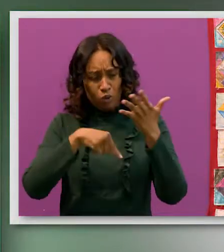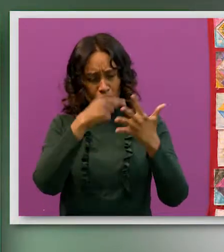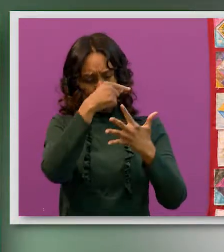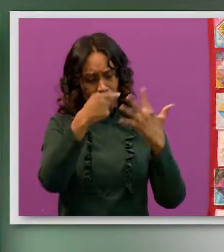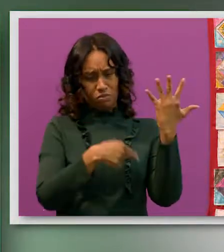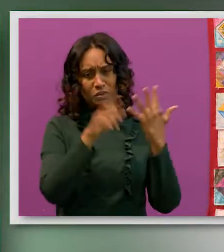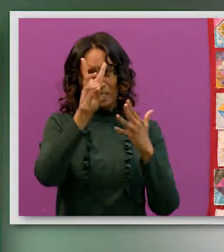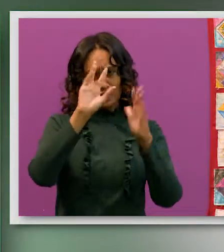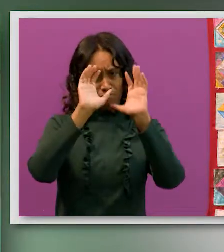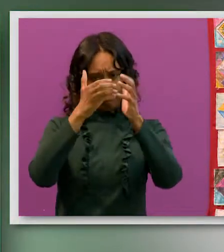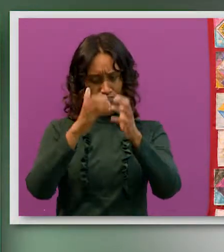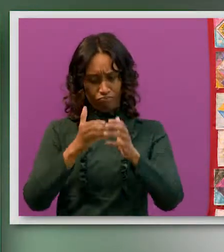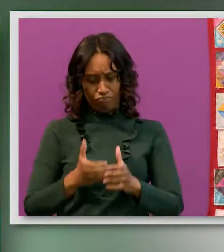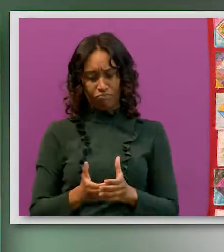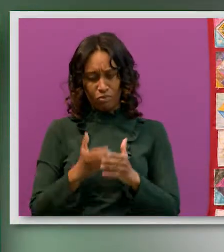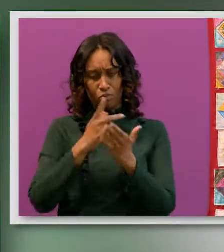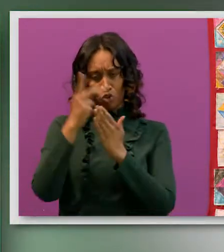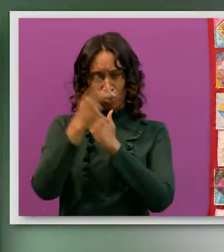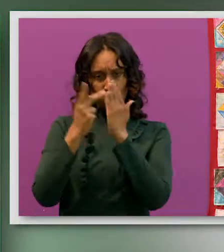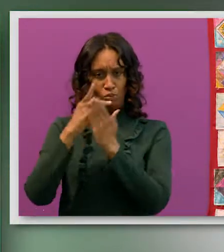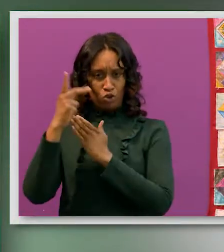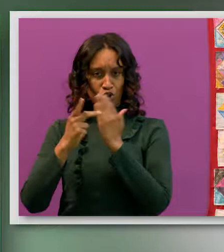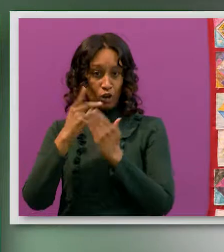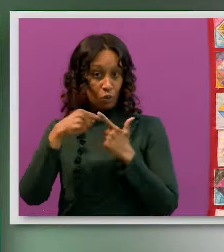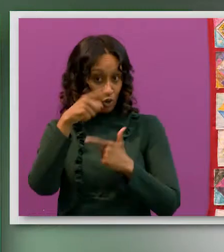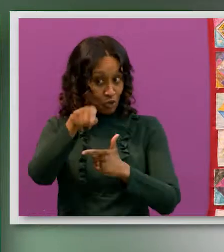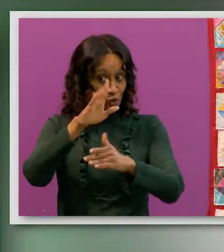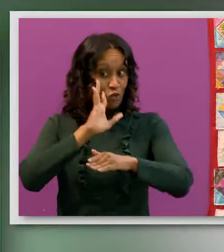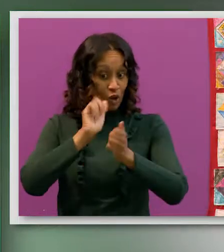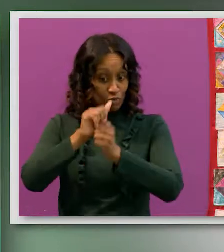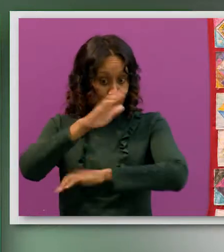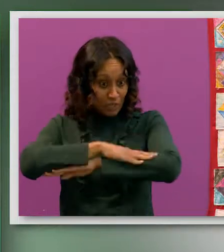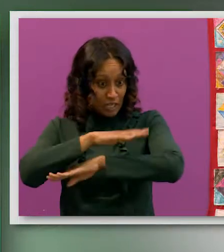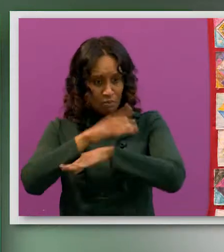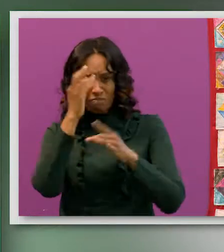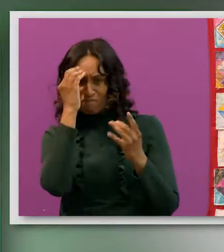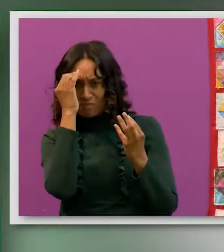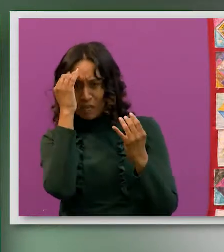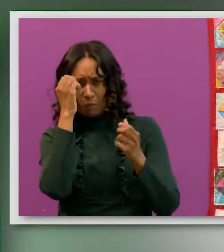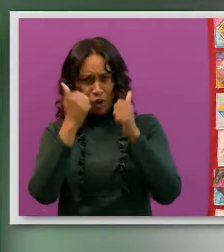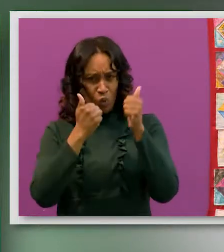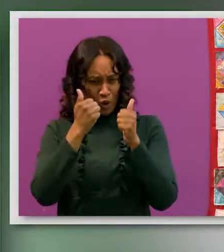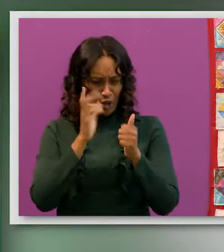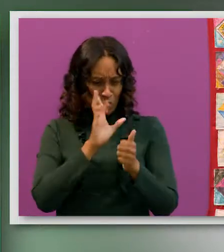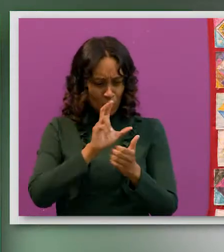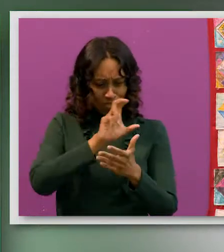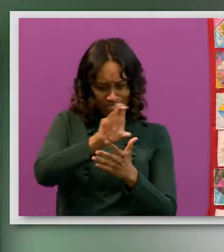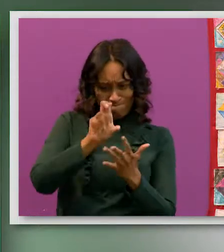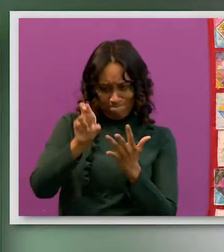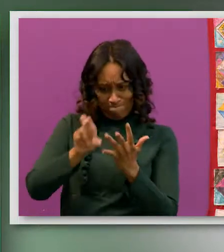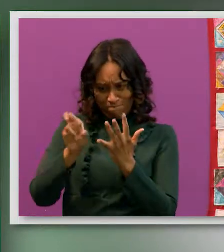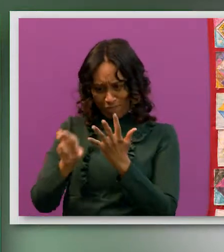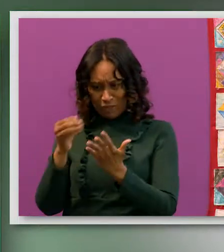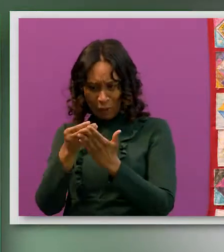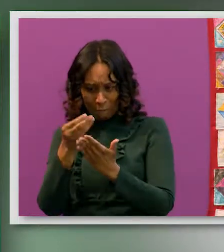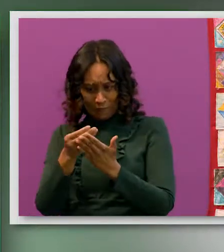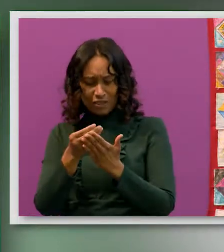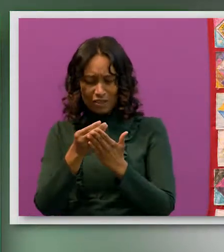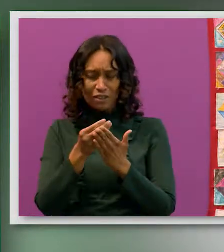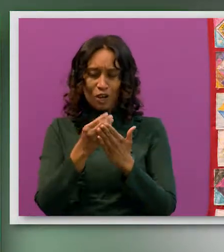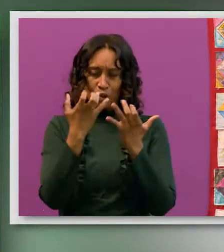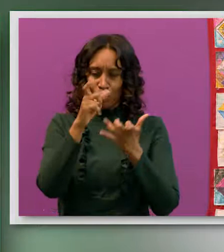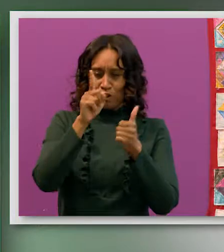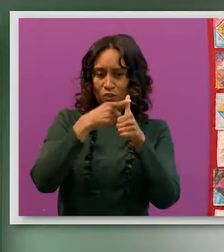invested in those priorities. So as you talk and work at your tables and think about where you think we should allocate that precious